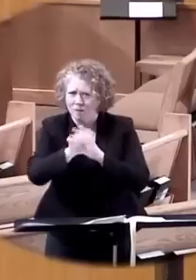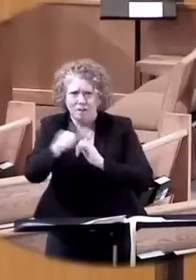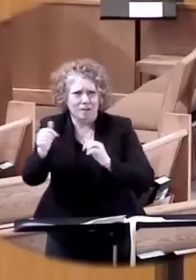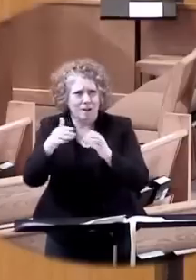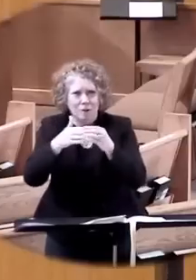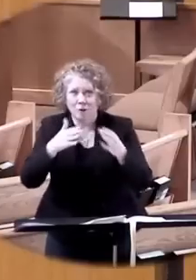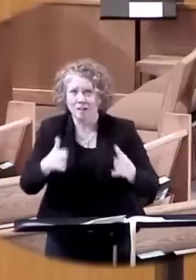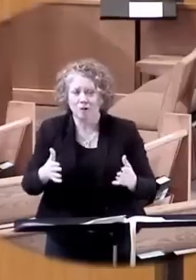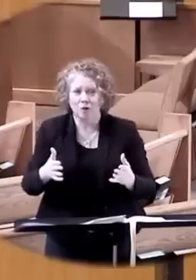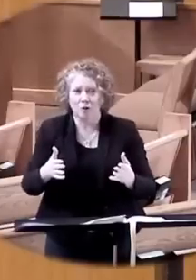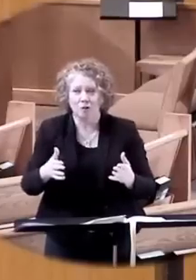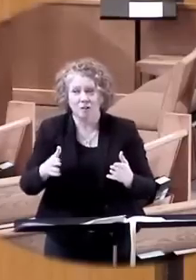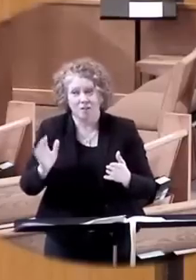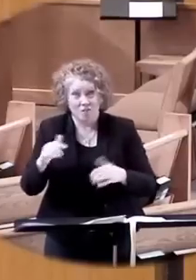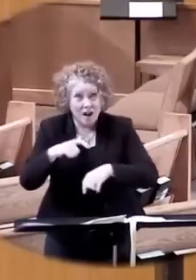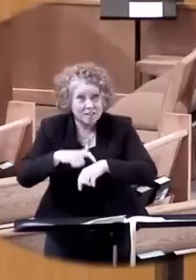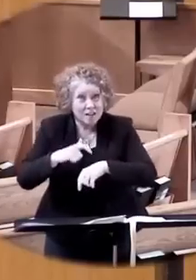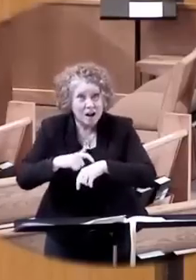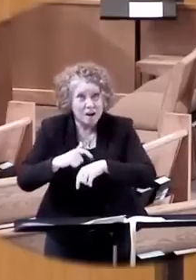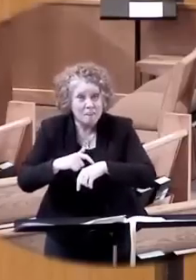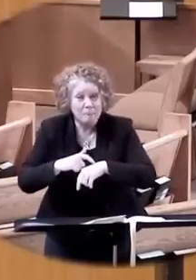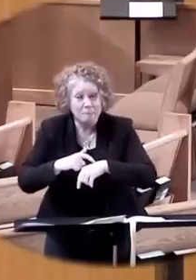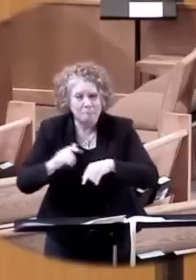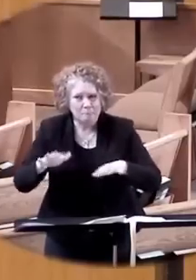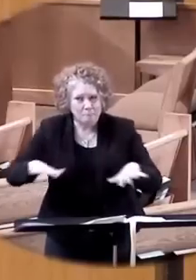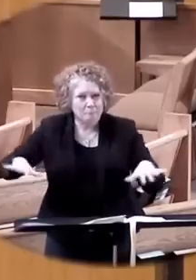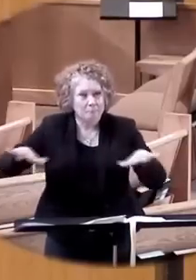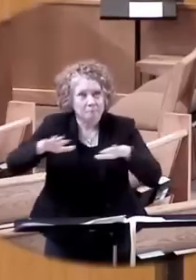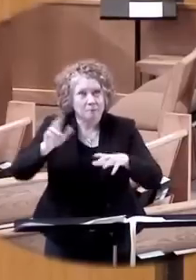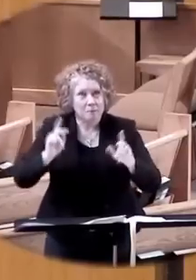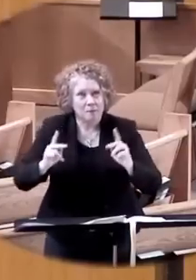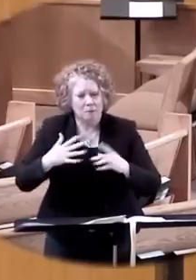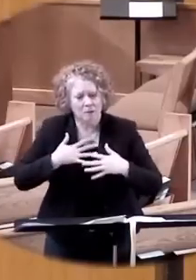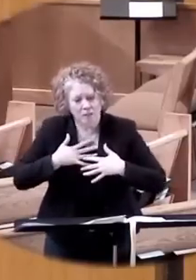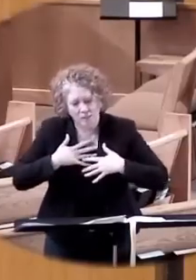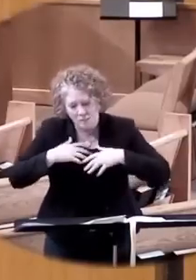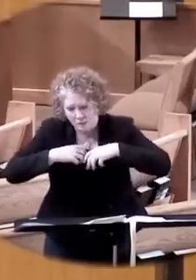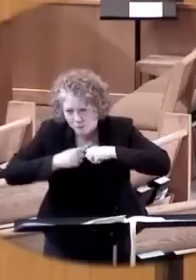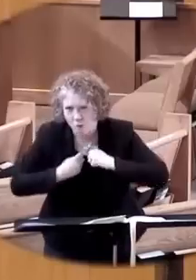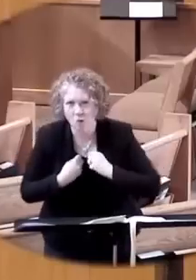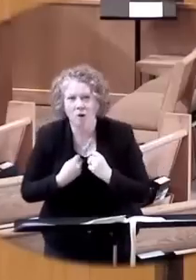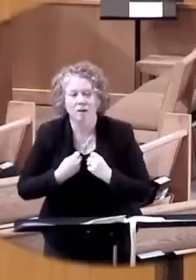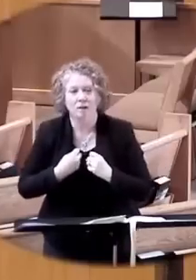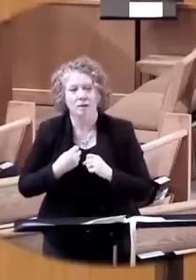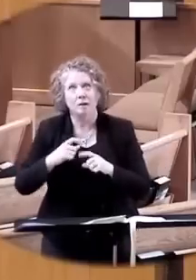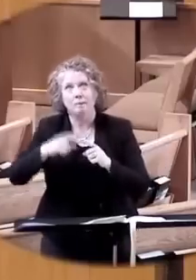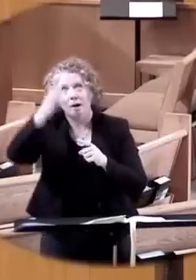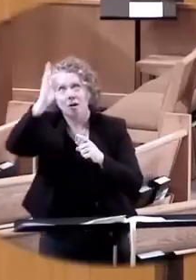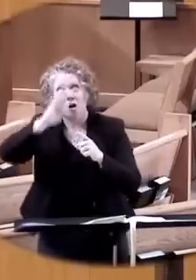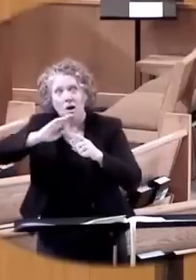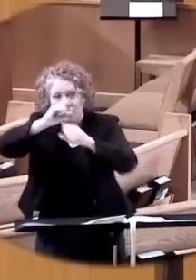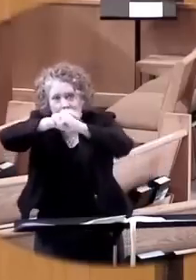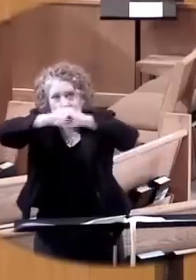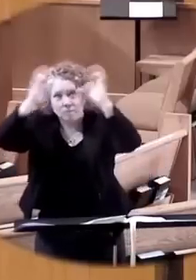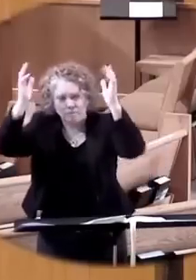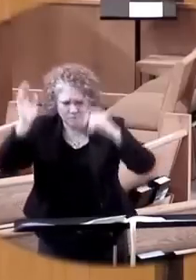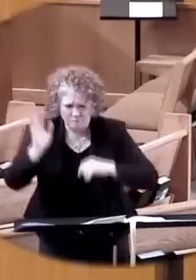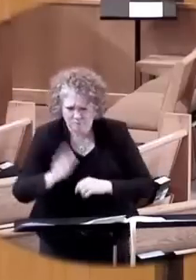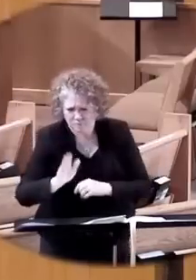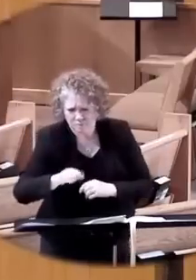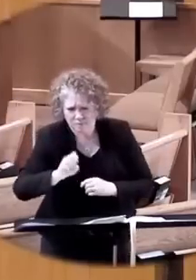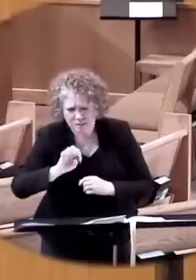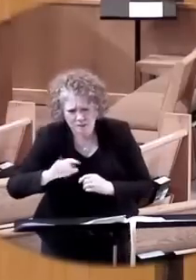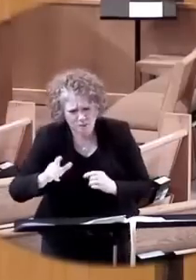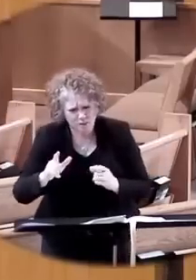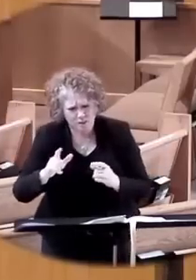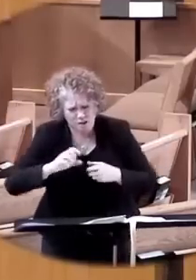of mourning, and God comes to him and says, Samuel, stop grieving for the past. Look to the